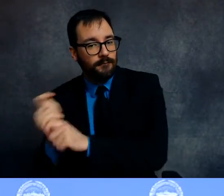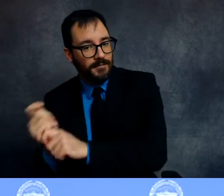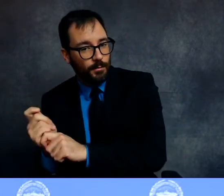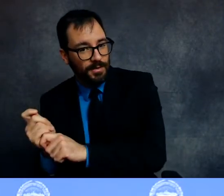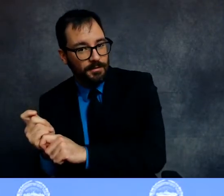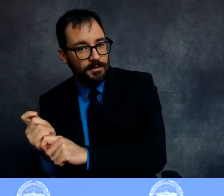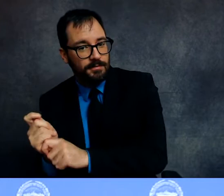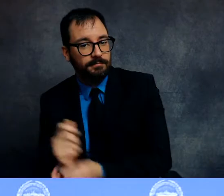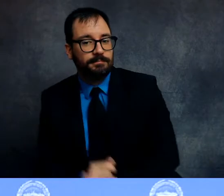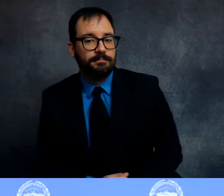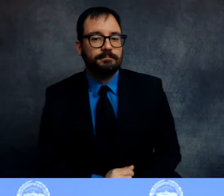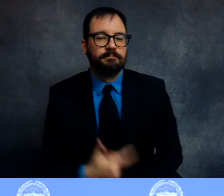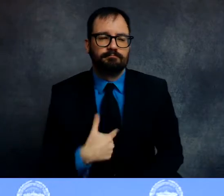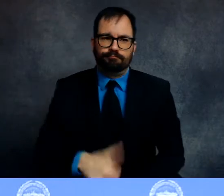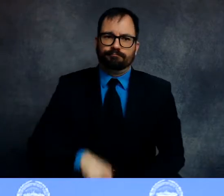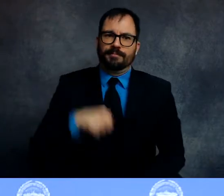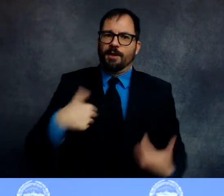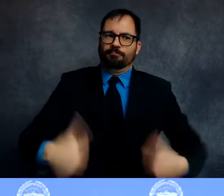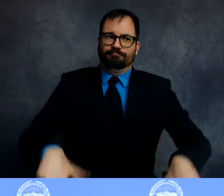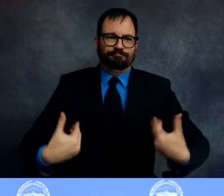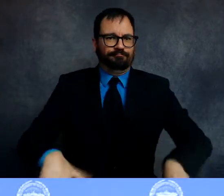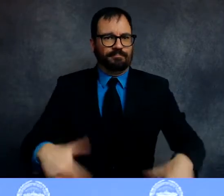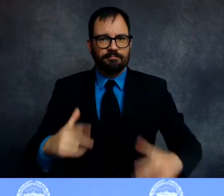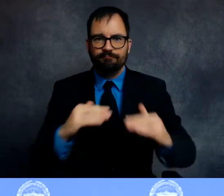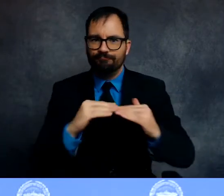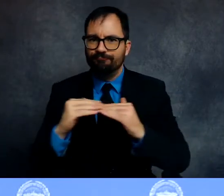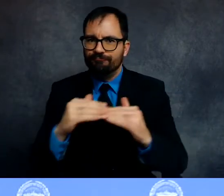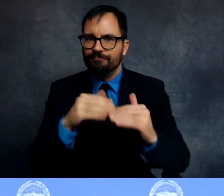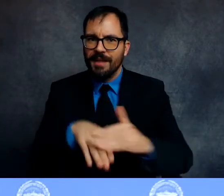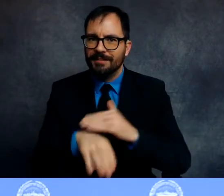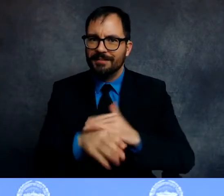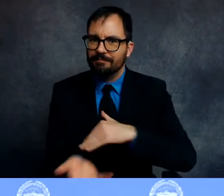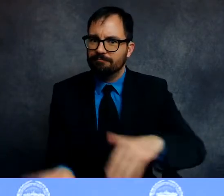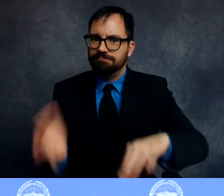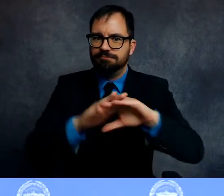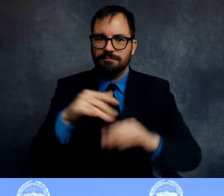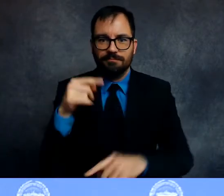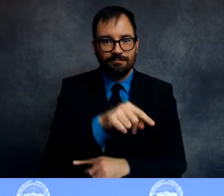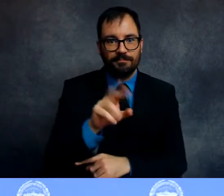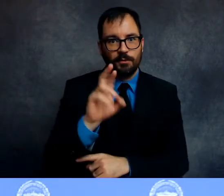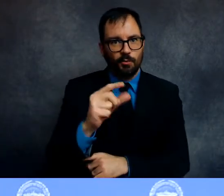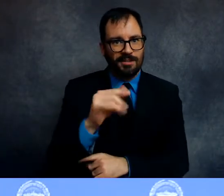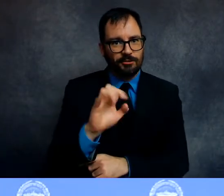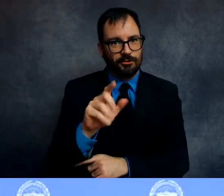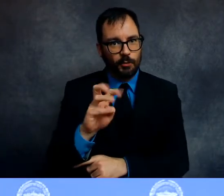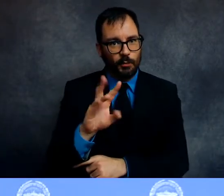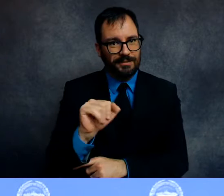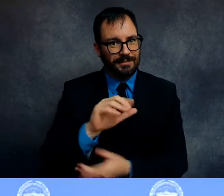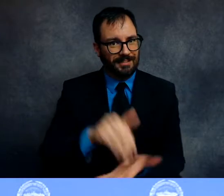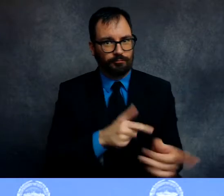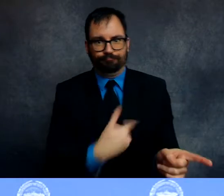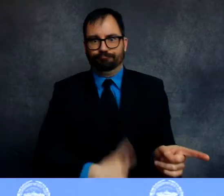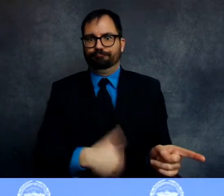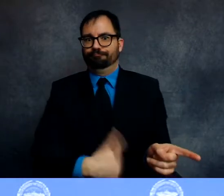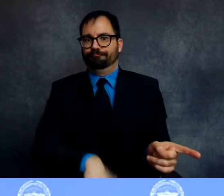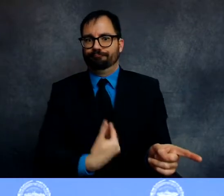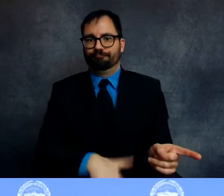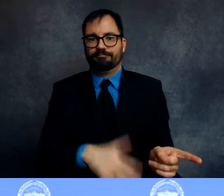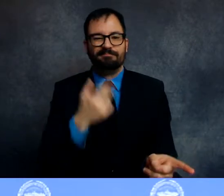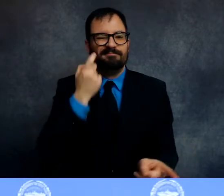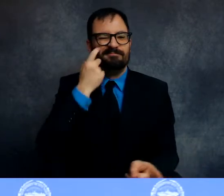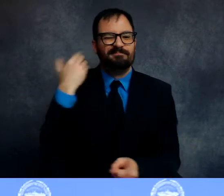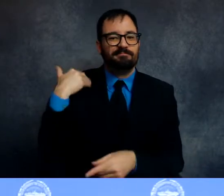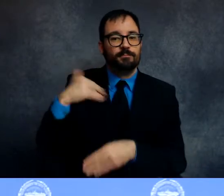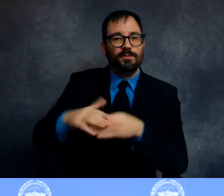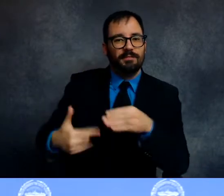vaccination sites, one at the Reggie Lewis Center and the other at Fenway Park. We are proud of the equitable access we've been able to provide to